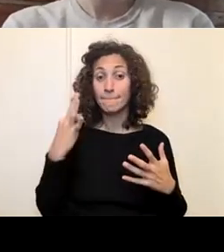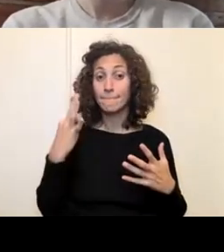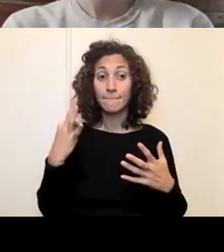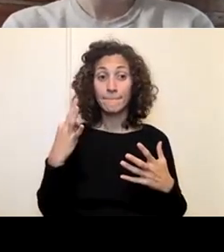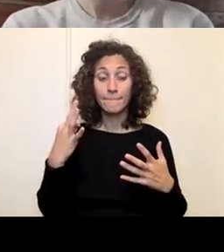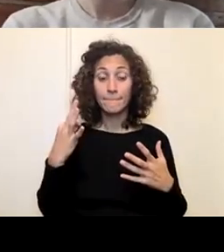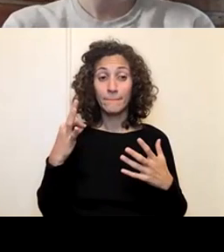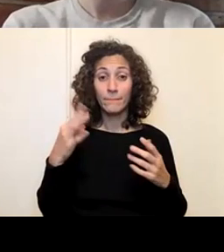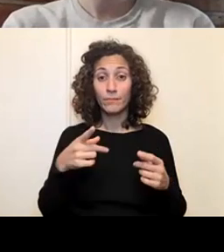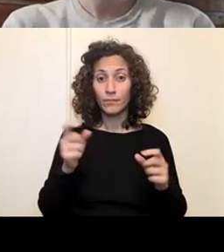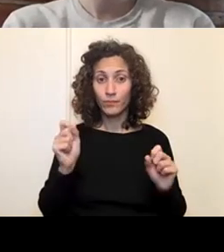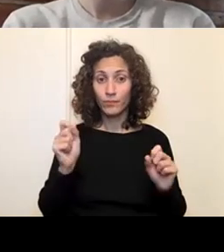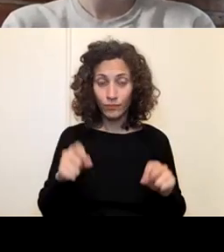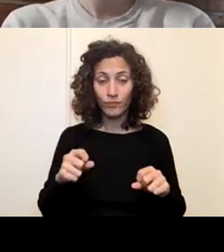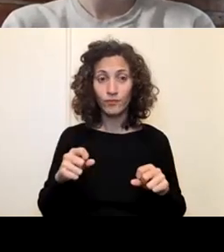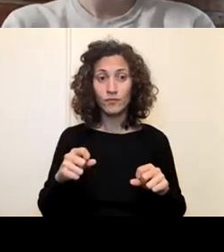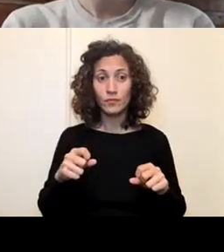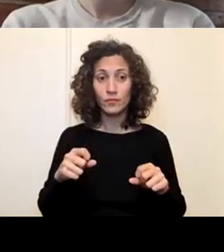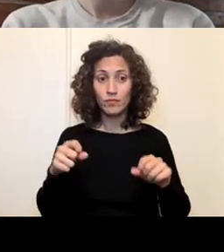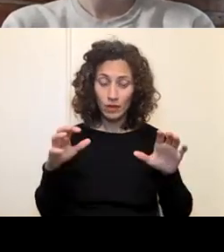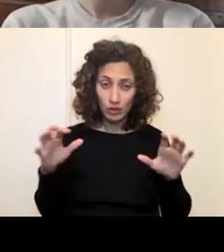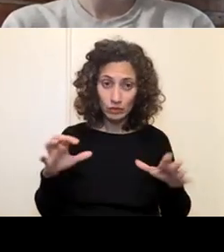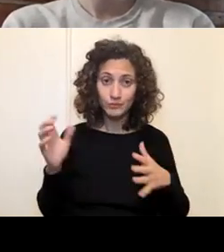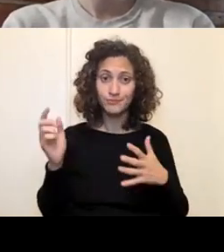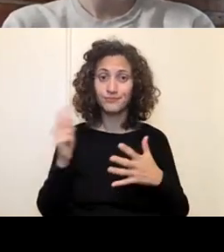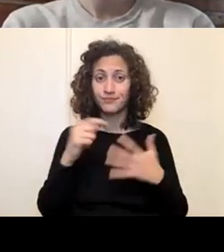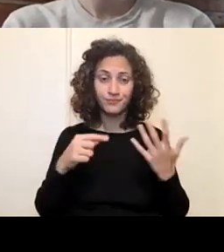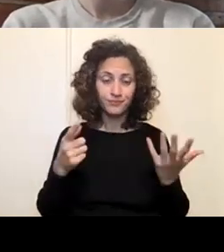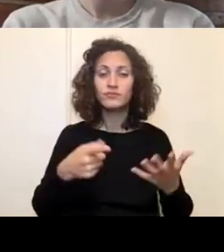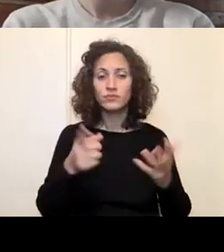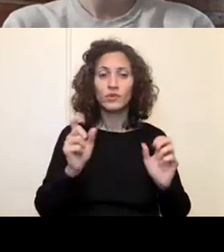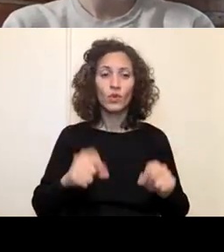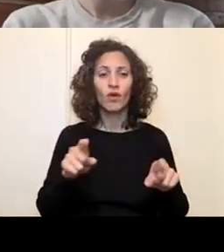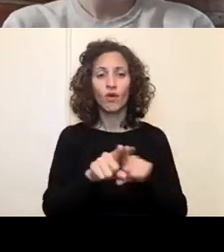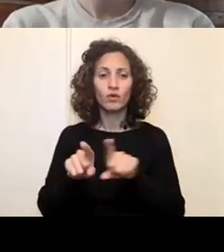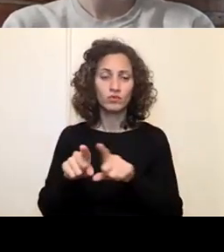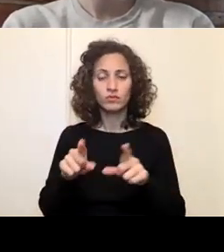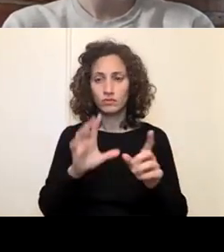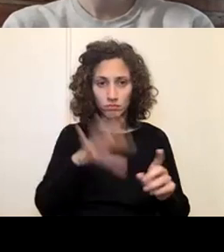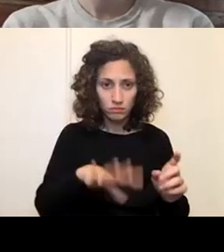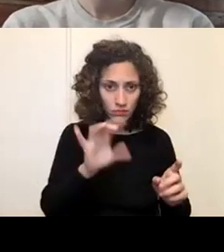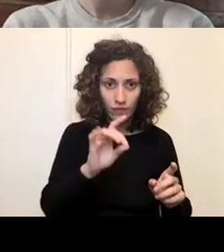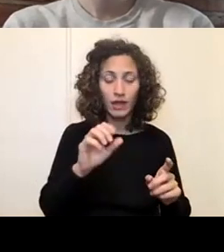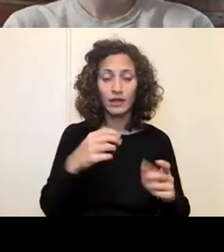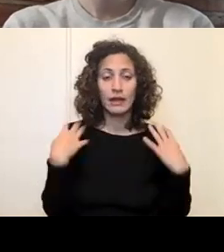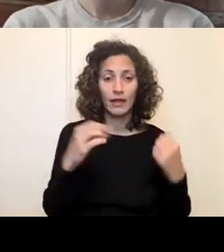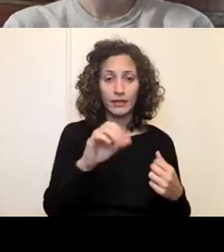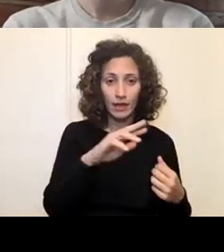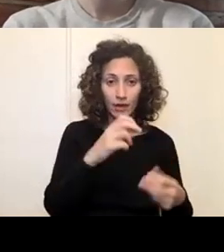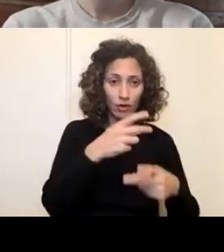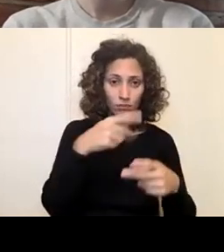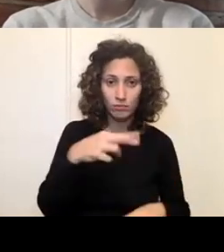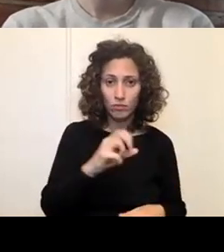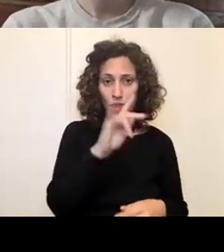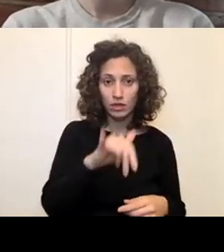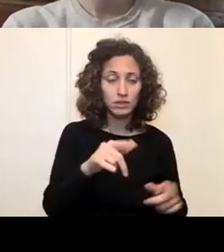but you can also, you know, like finding that healthcare proxy, but you can also, you know, an ally. And I found, you know, an